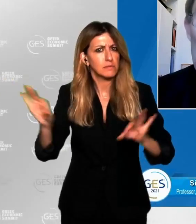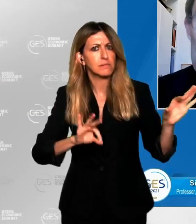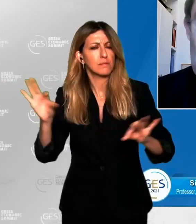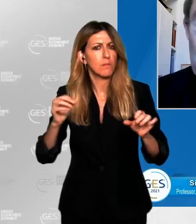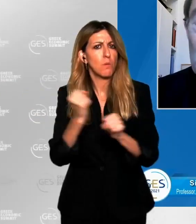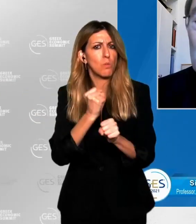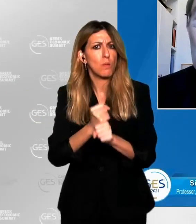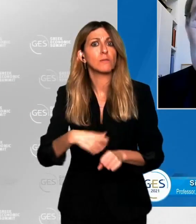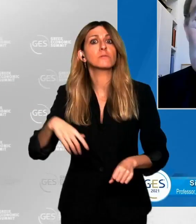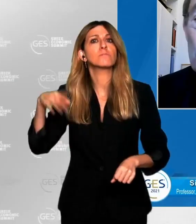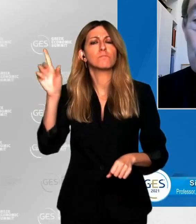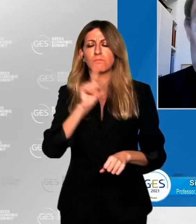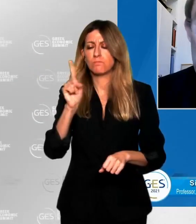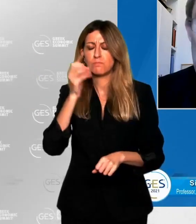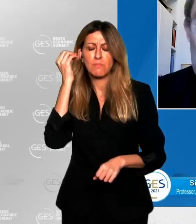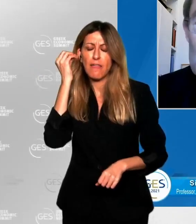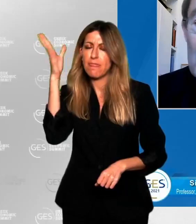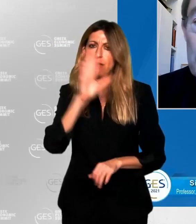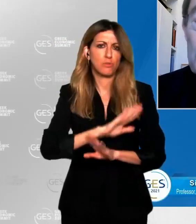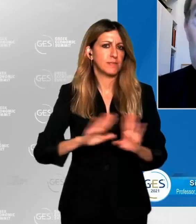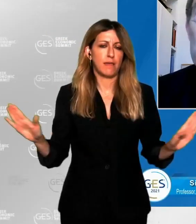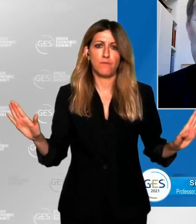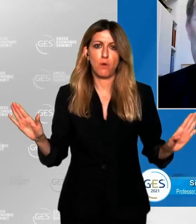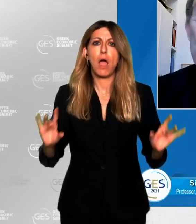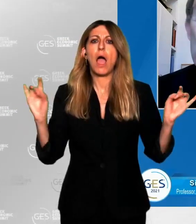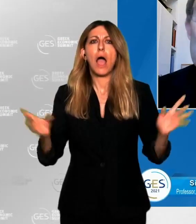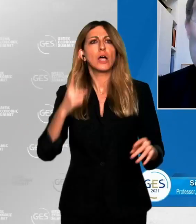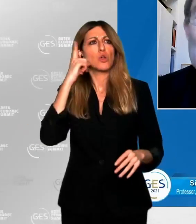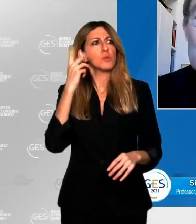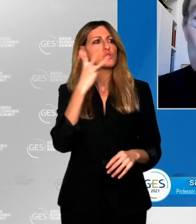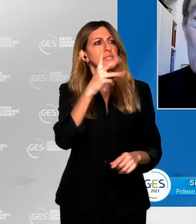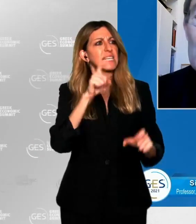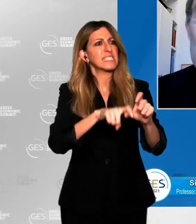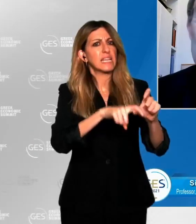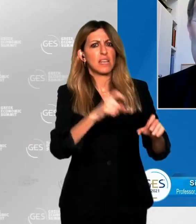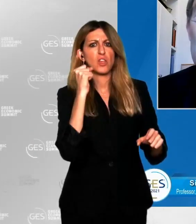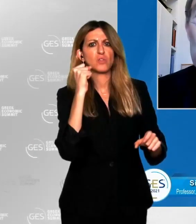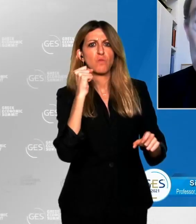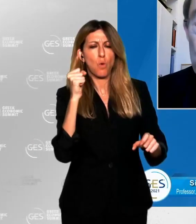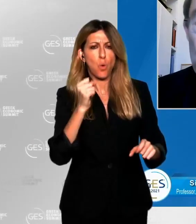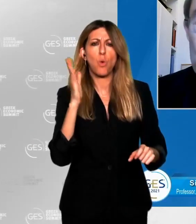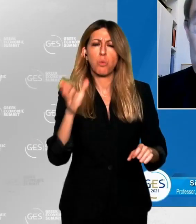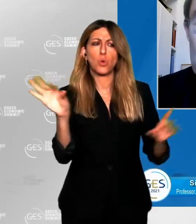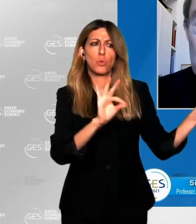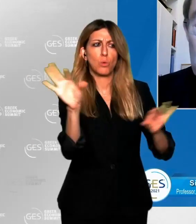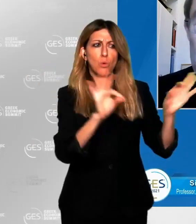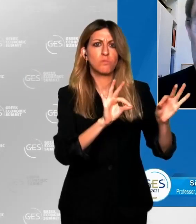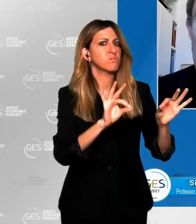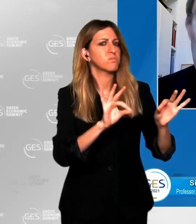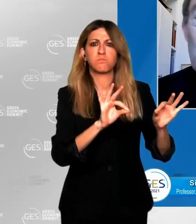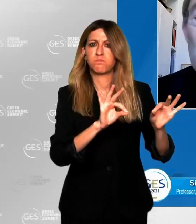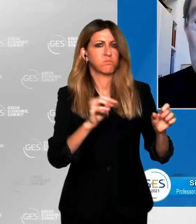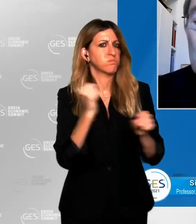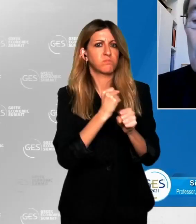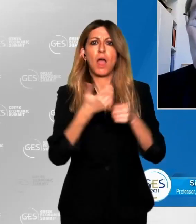of unemployment. And we shouldn't be doing that. Government policies shouldn't be directed to that as a source of job